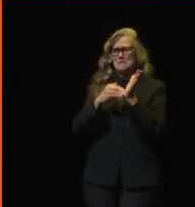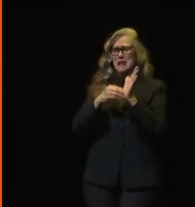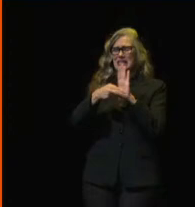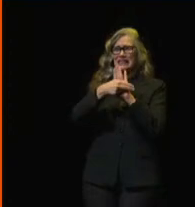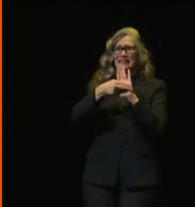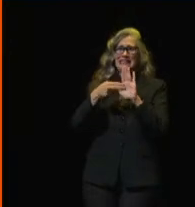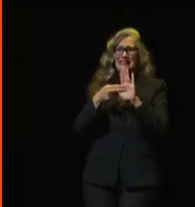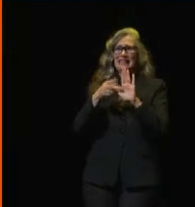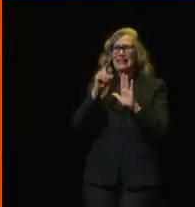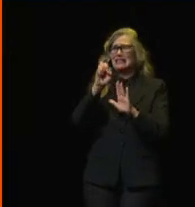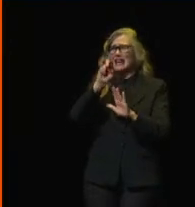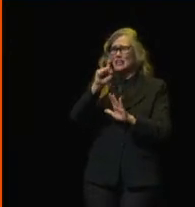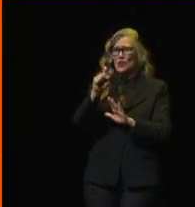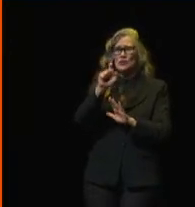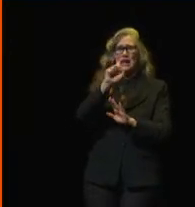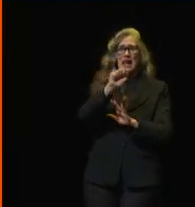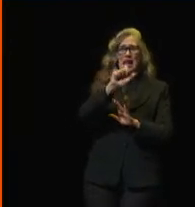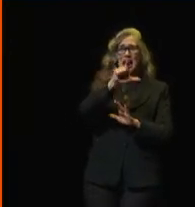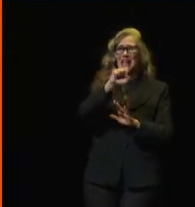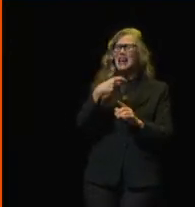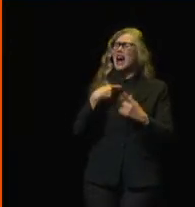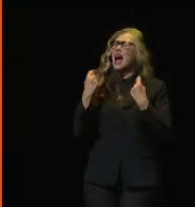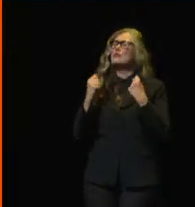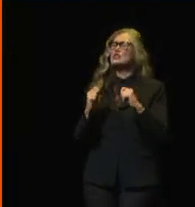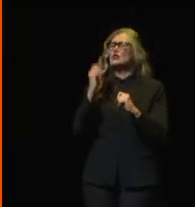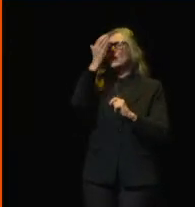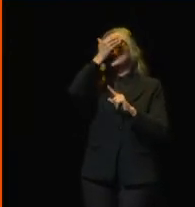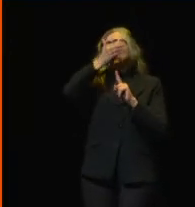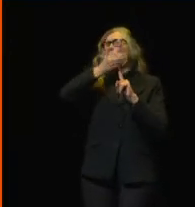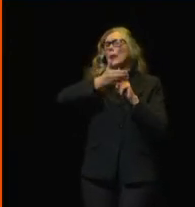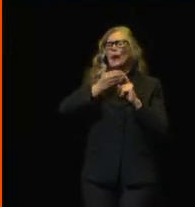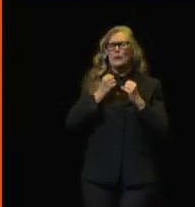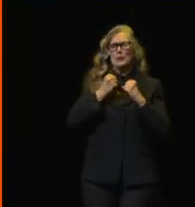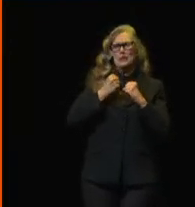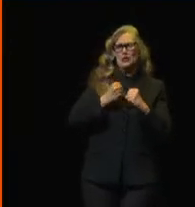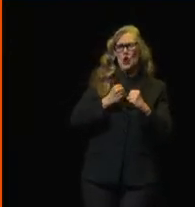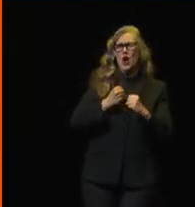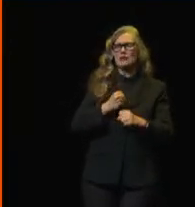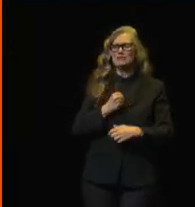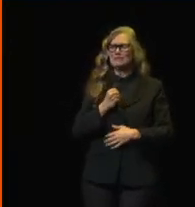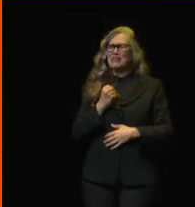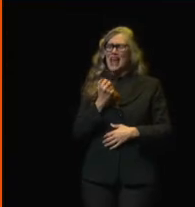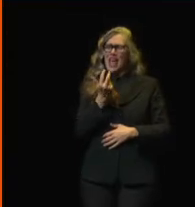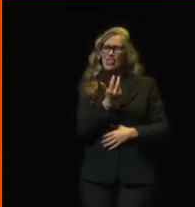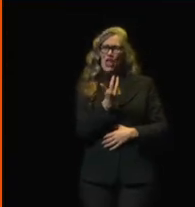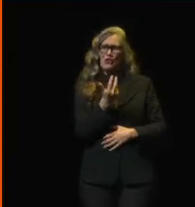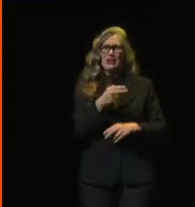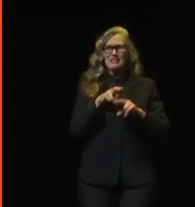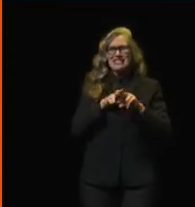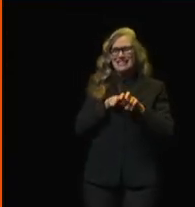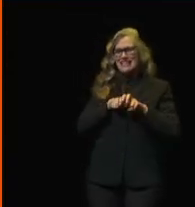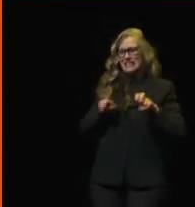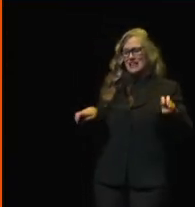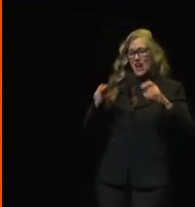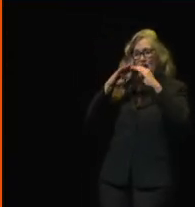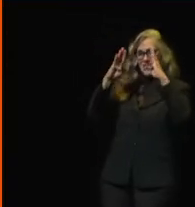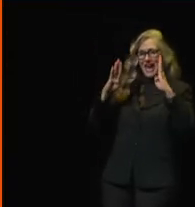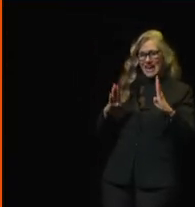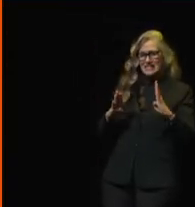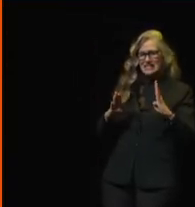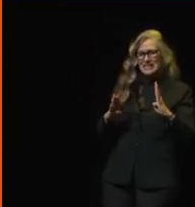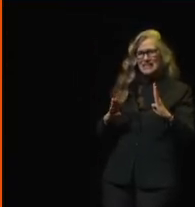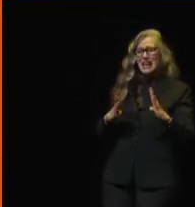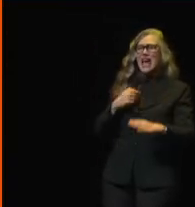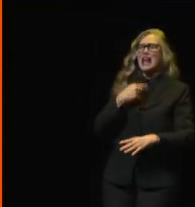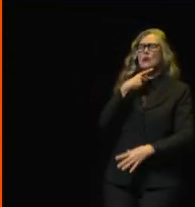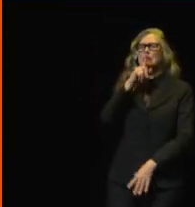certain point, Carl was napping and Ady and Rachel and I were sitting on the back porch, and he turns to me and explodes at me, "Show